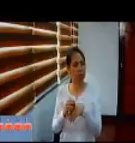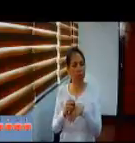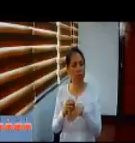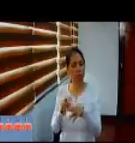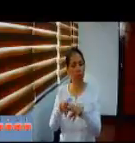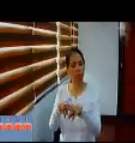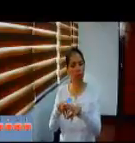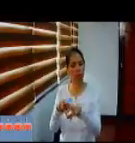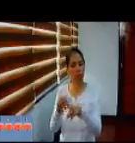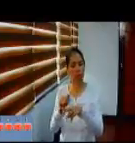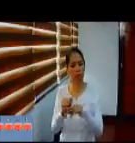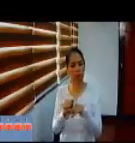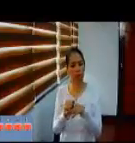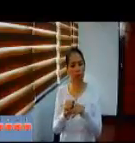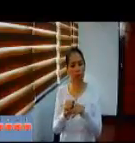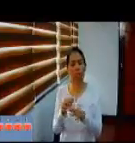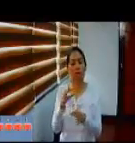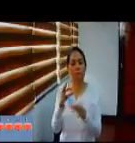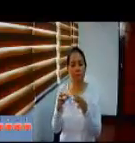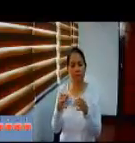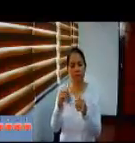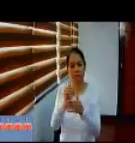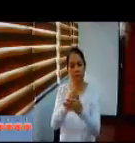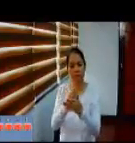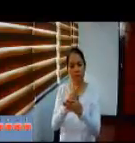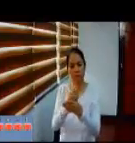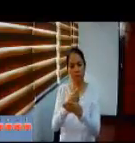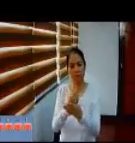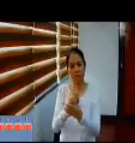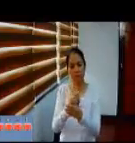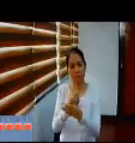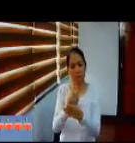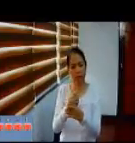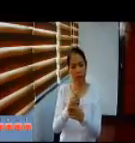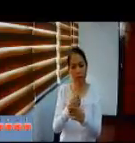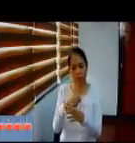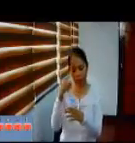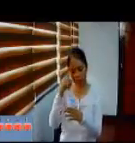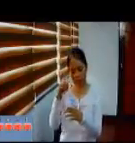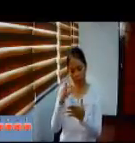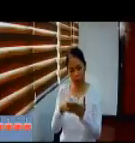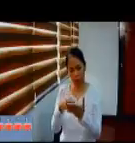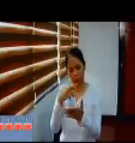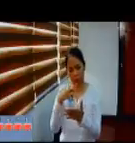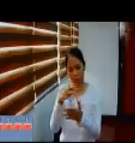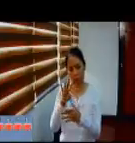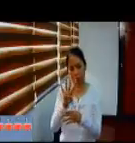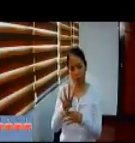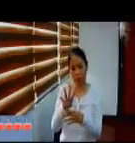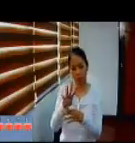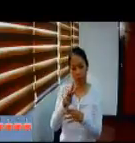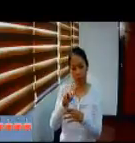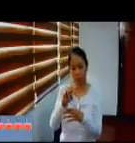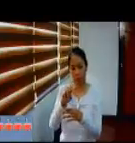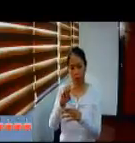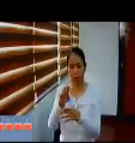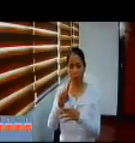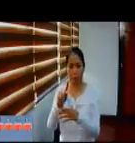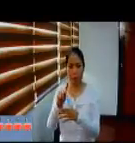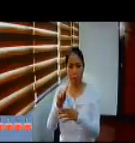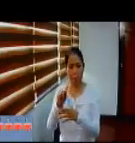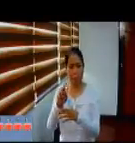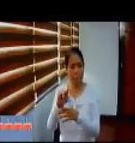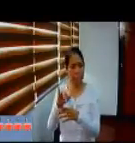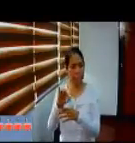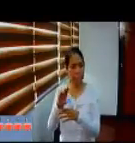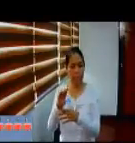say, if the average now is average yield for rice is more than 4 metric tons, we're going to go back to something like